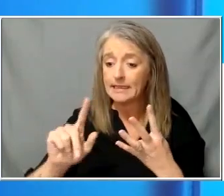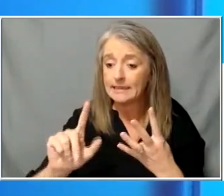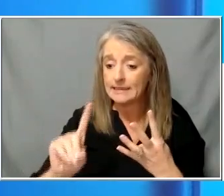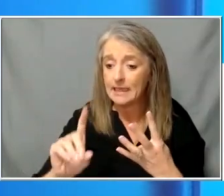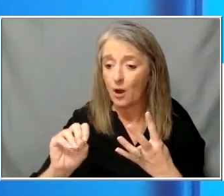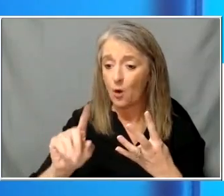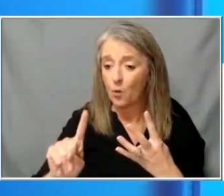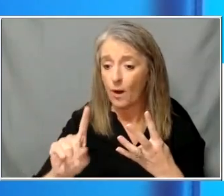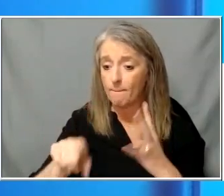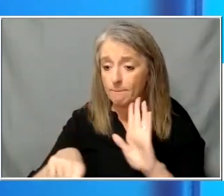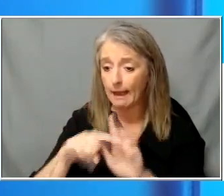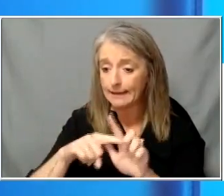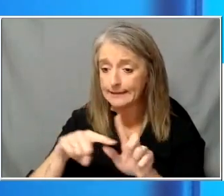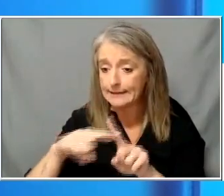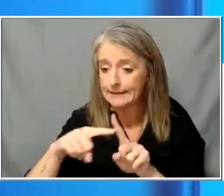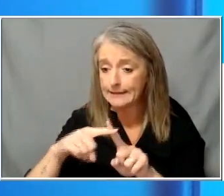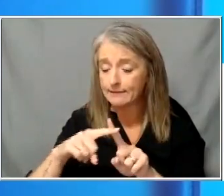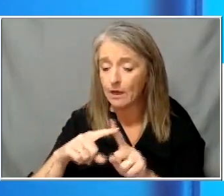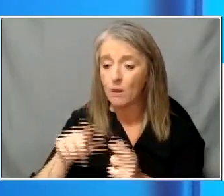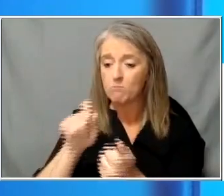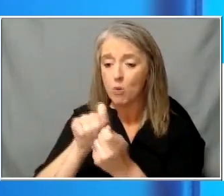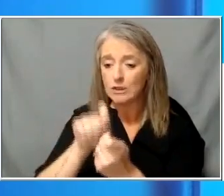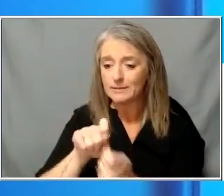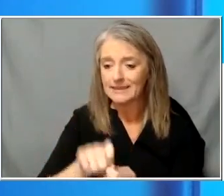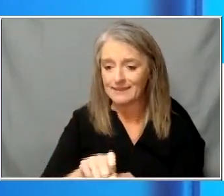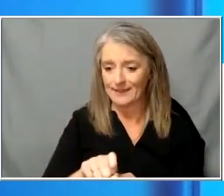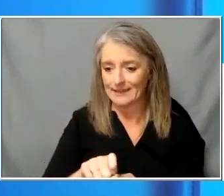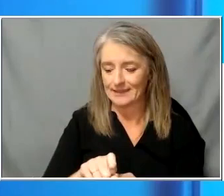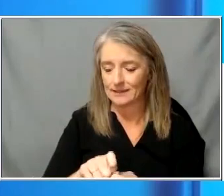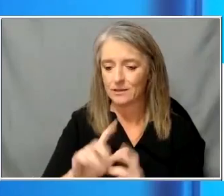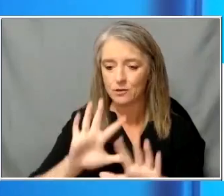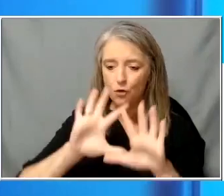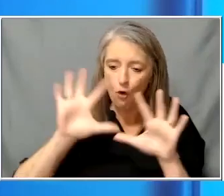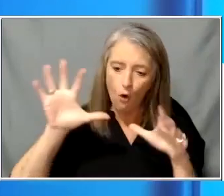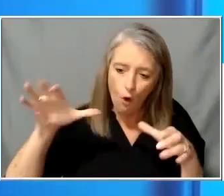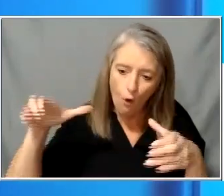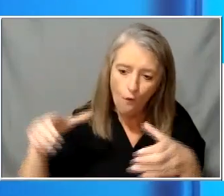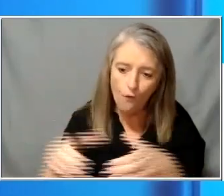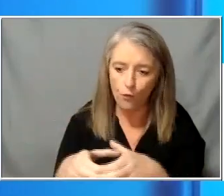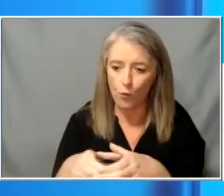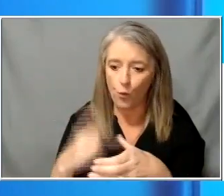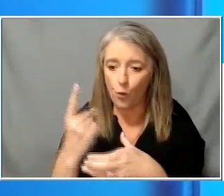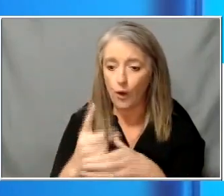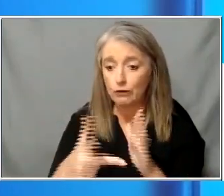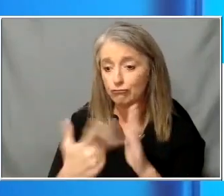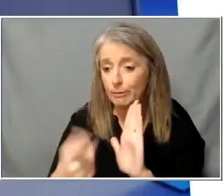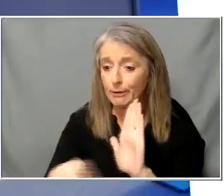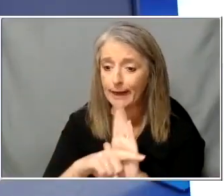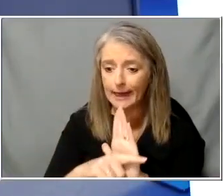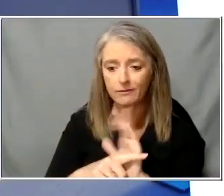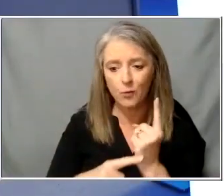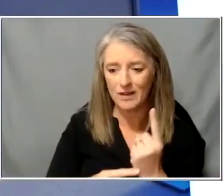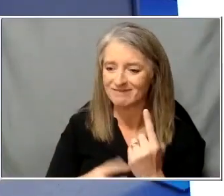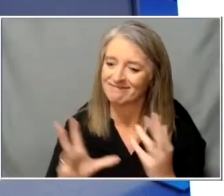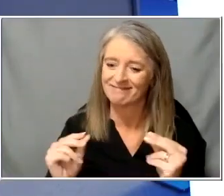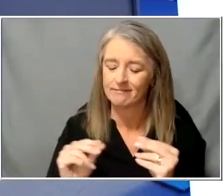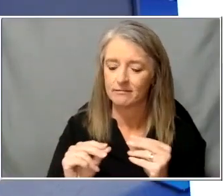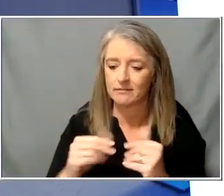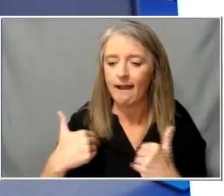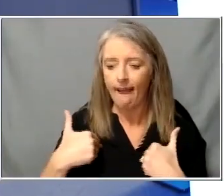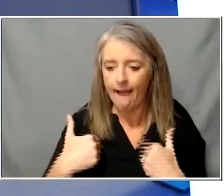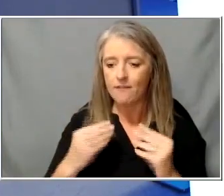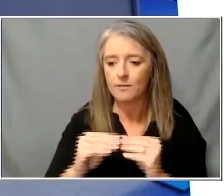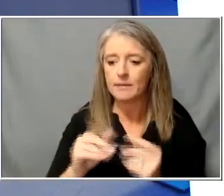talking about much more specifics instead of this overarching category of triple negative breast cancer. Which means you can specifically treat it